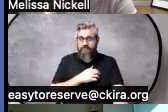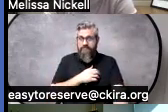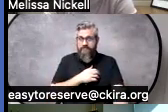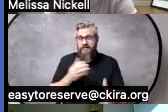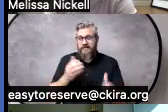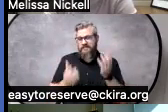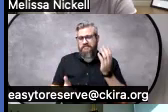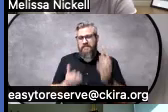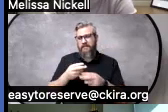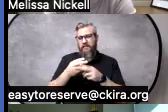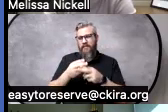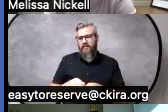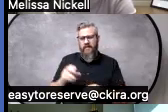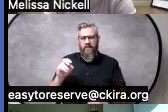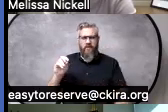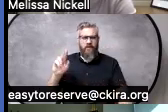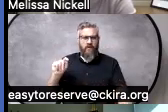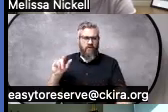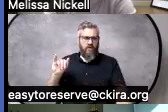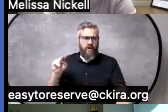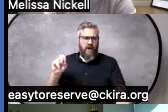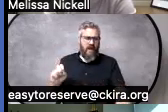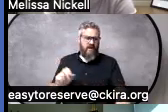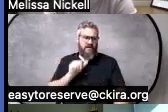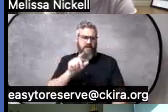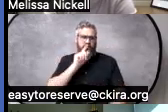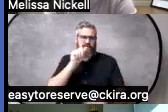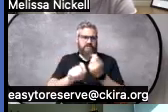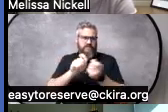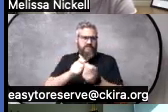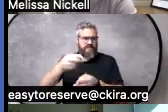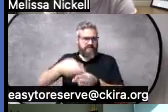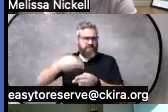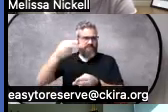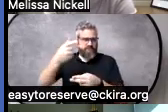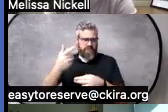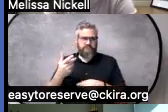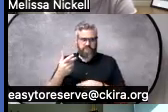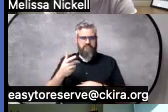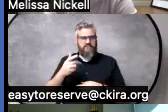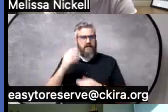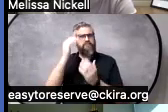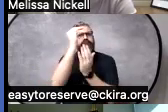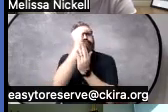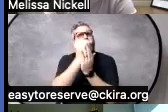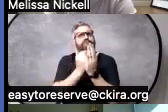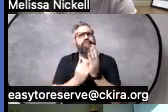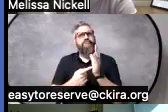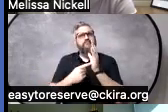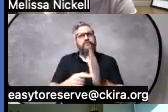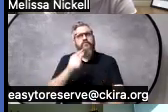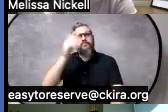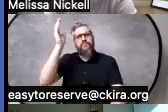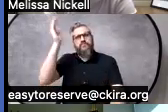maybe you call it like an outline, a call. I'm not really sure the specific name, but it's going to tell you the names of the presenters,